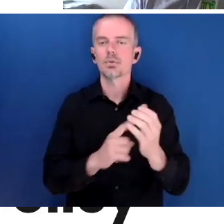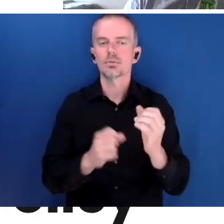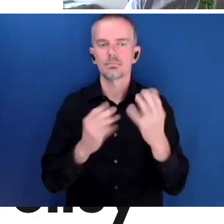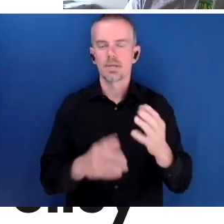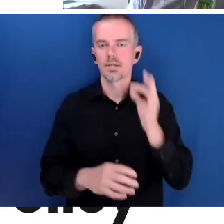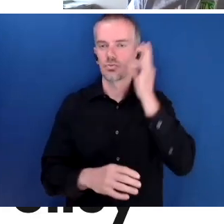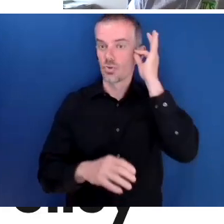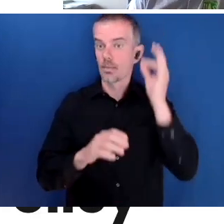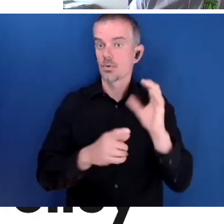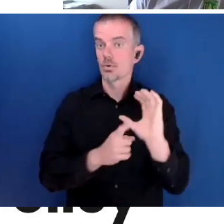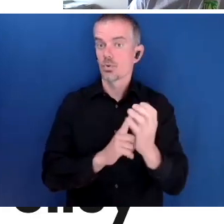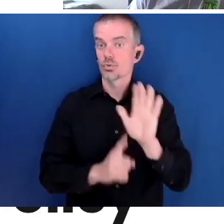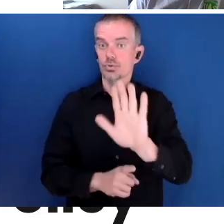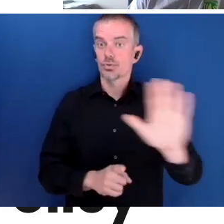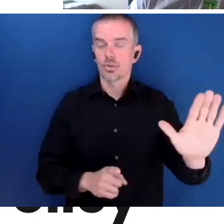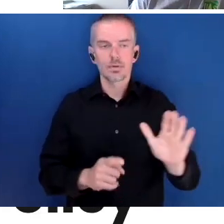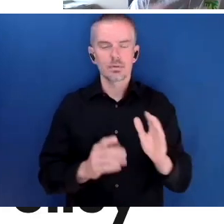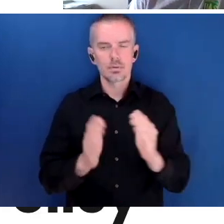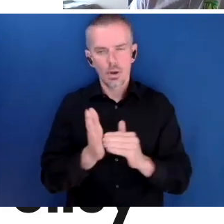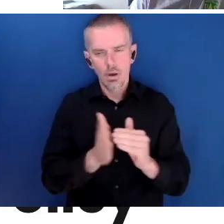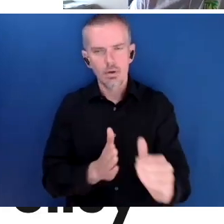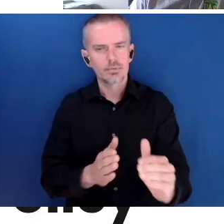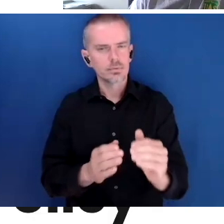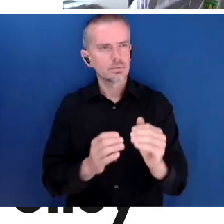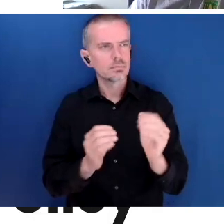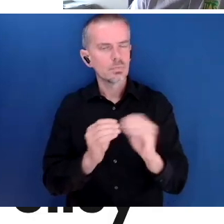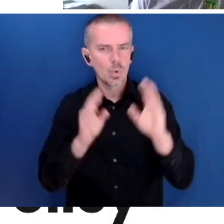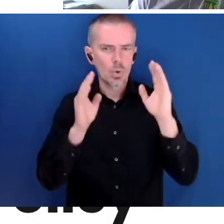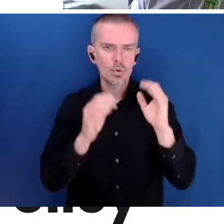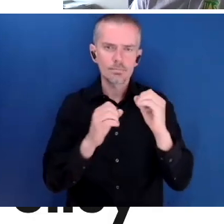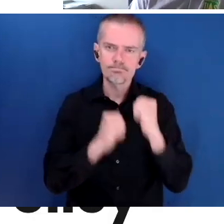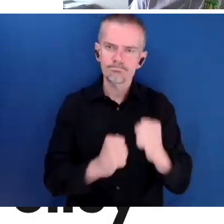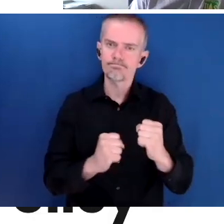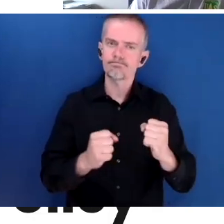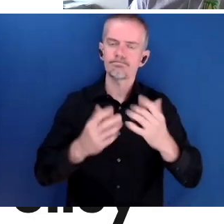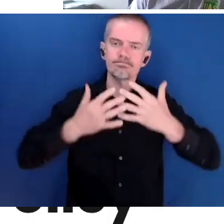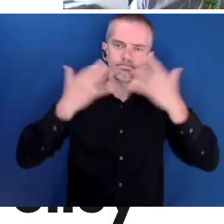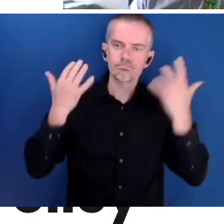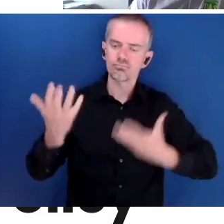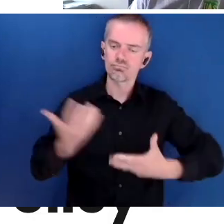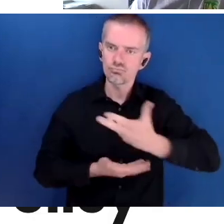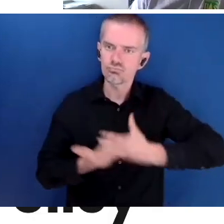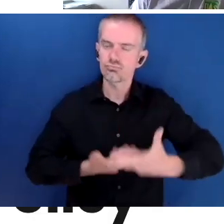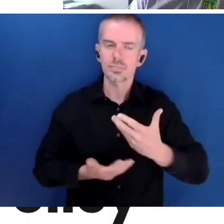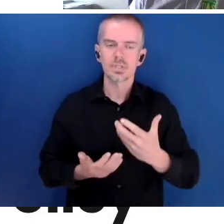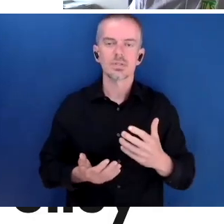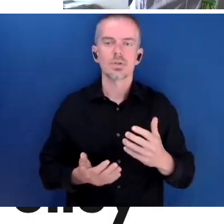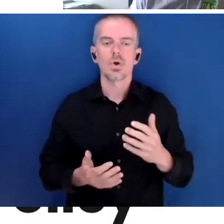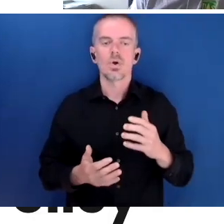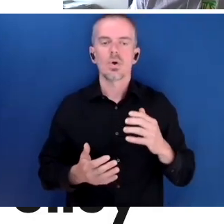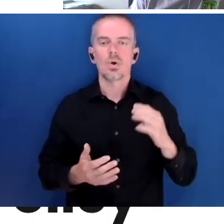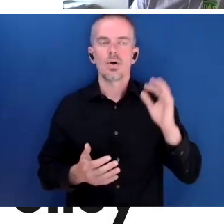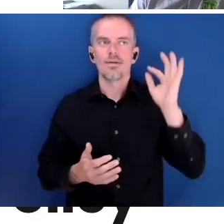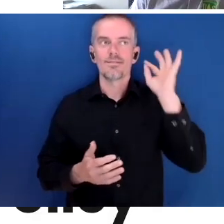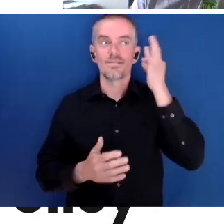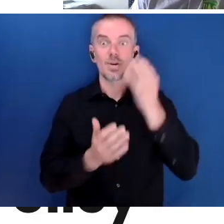cultures often are very kind of hospitality focused, and federal dollars often are difficult to use